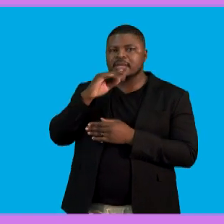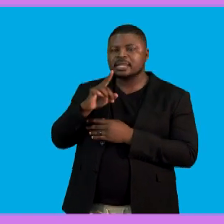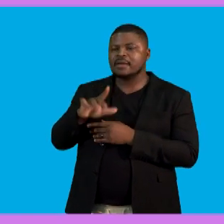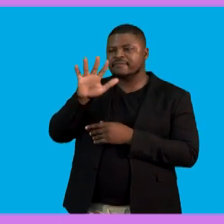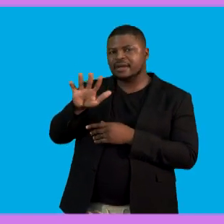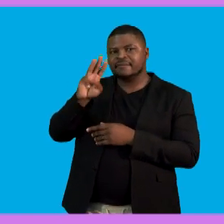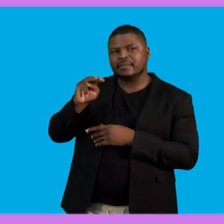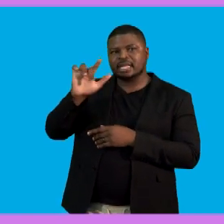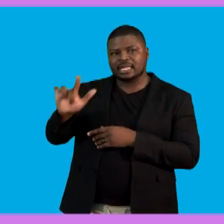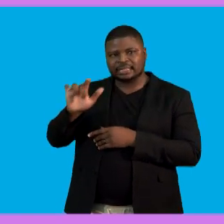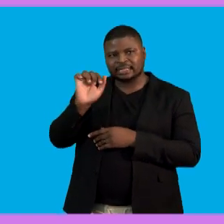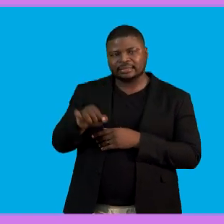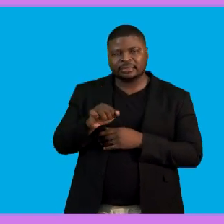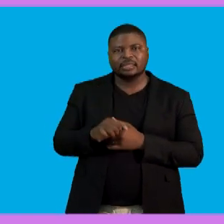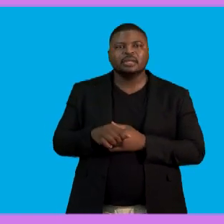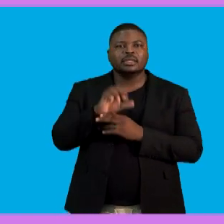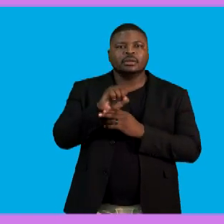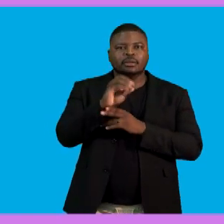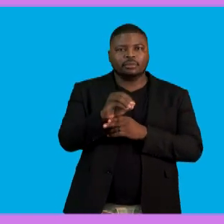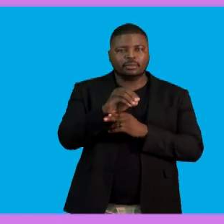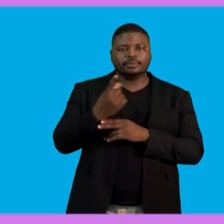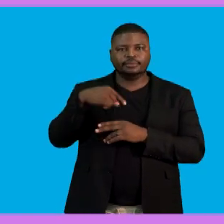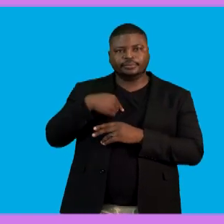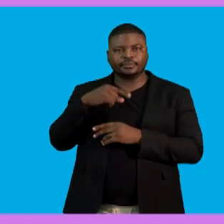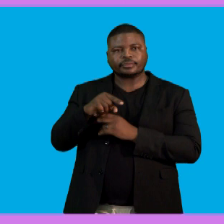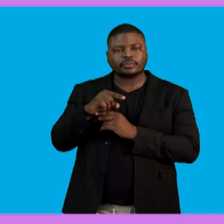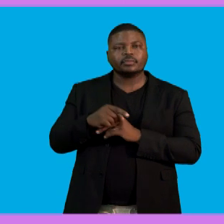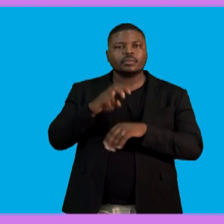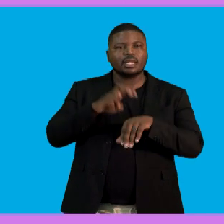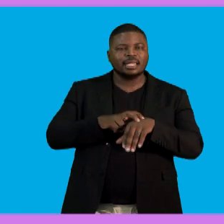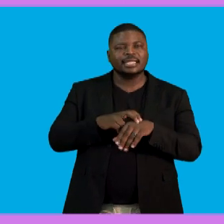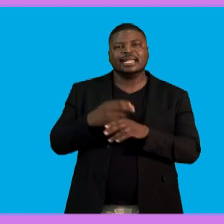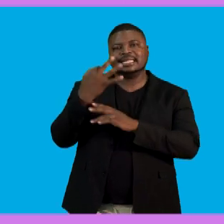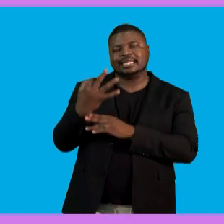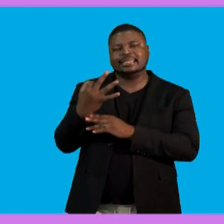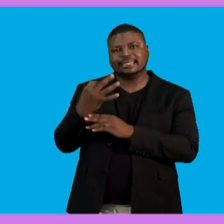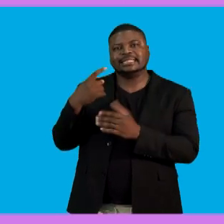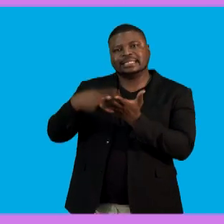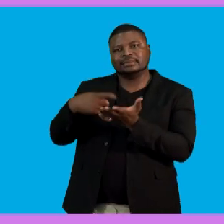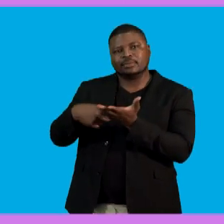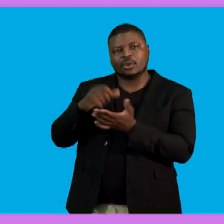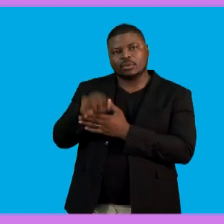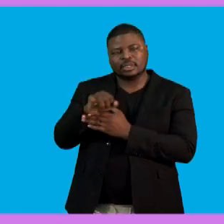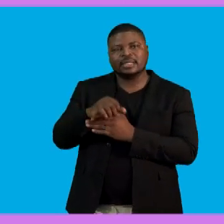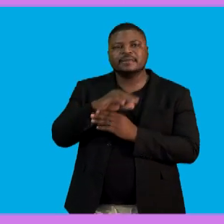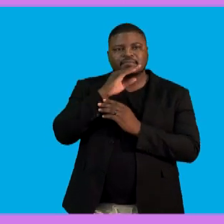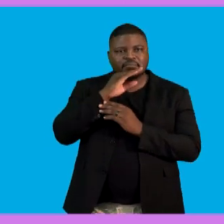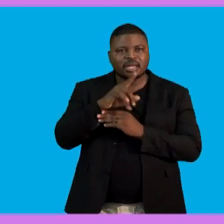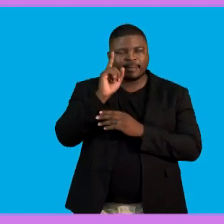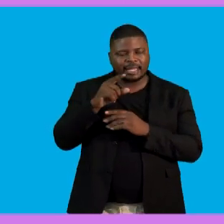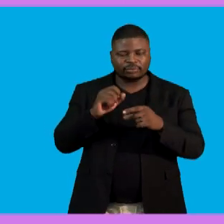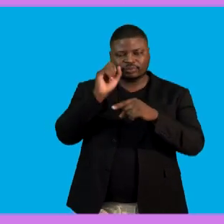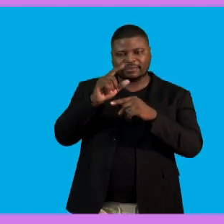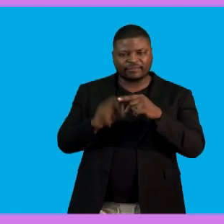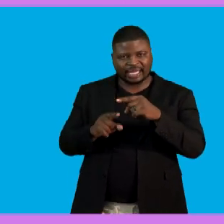conversion factor. If we now require 3 teaspoons, normally say you divide this